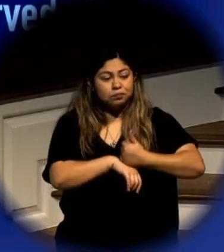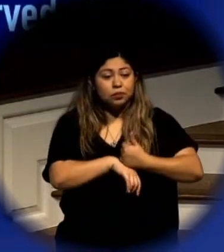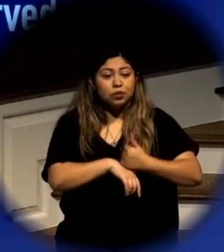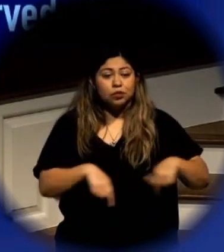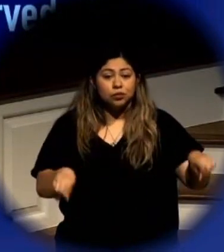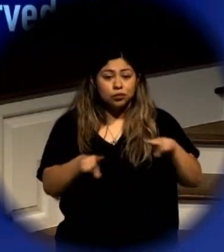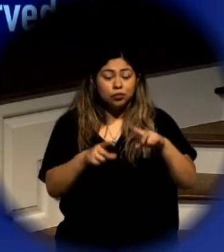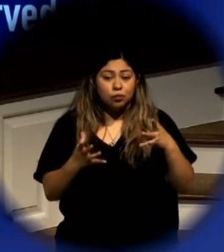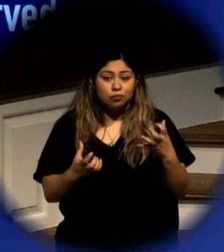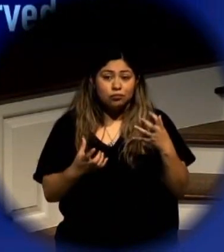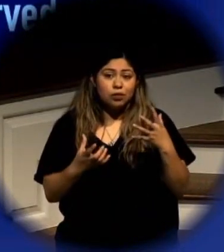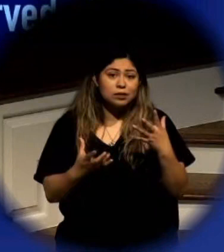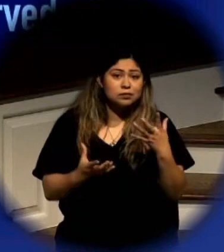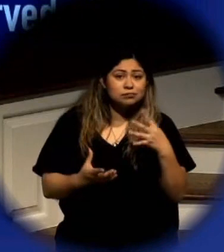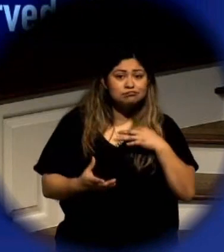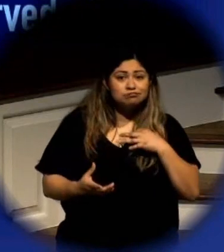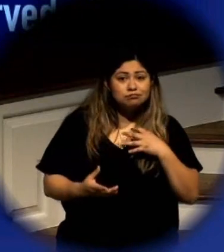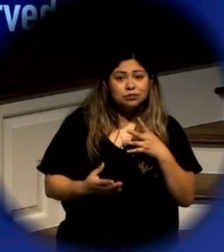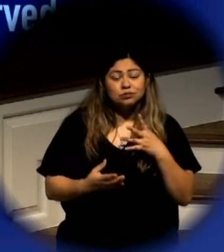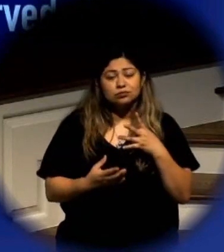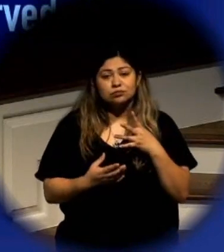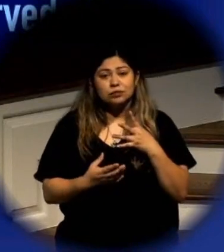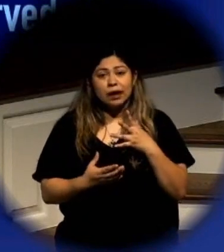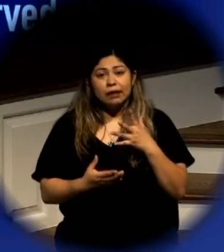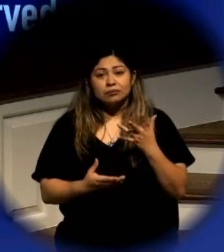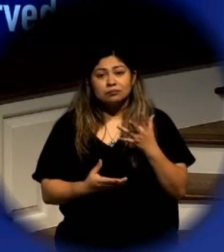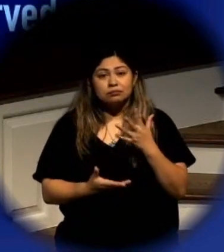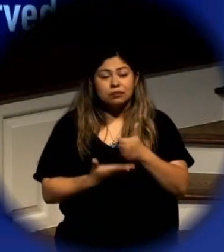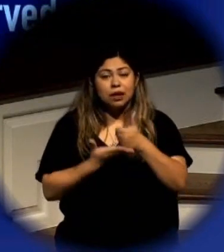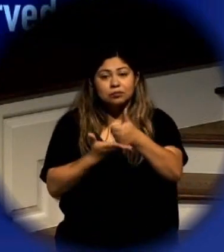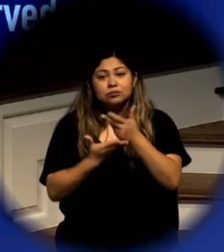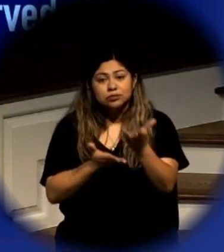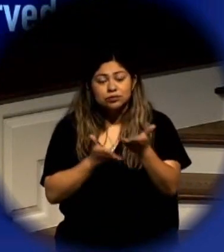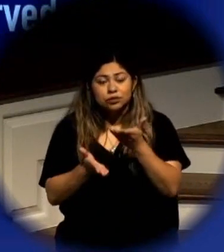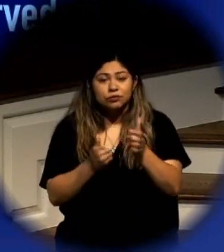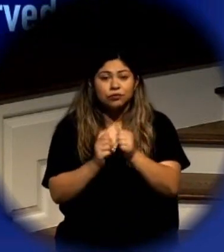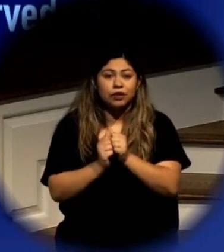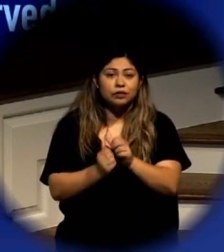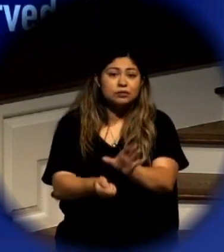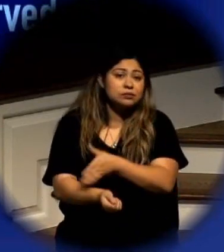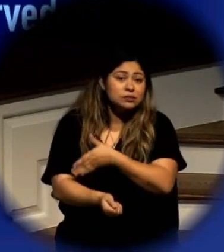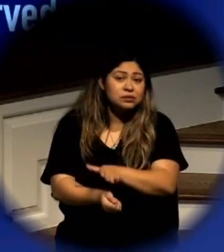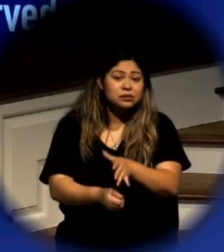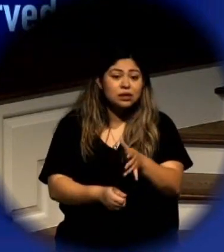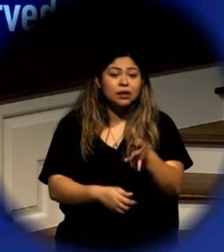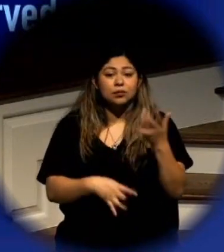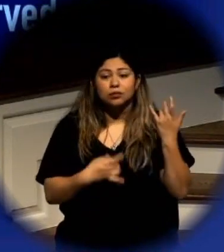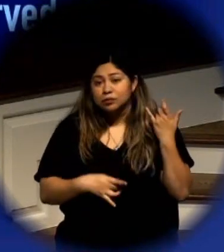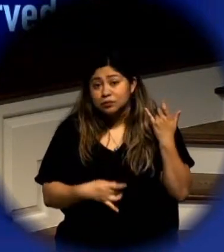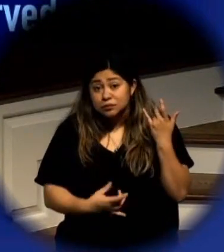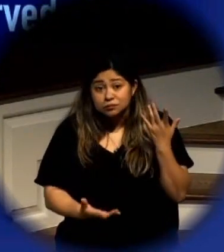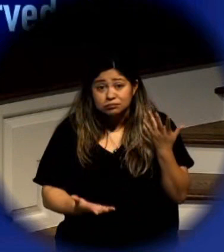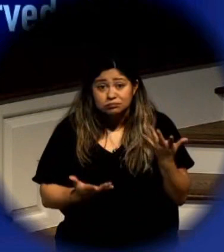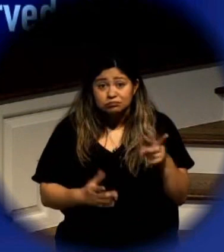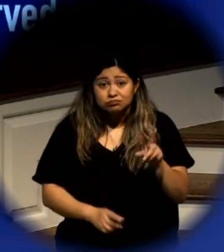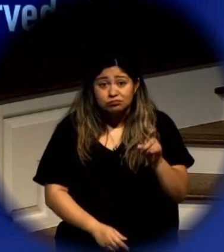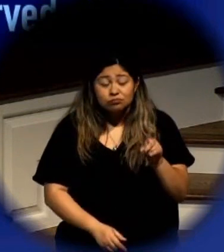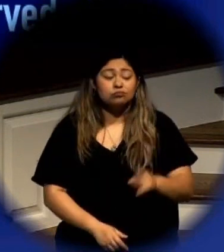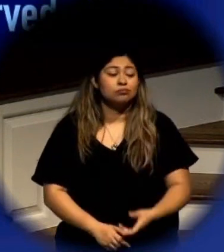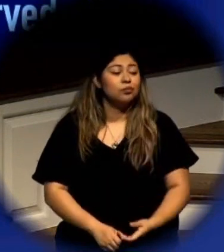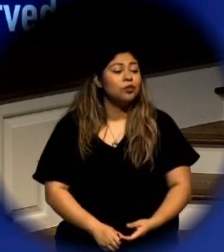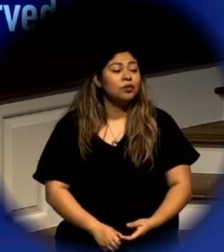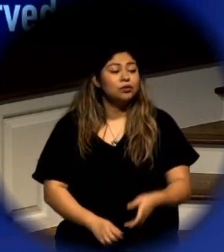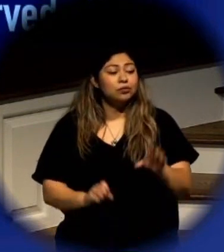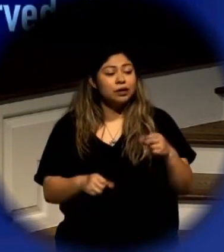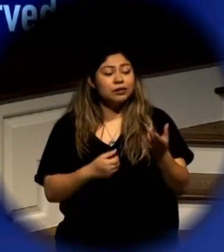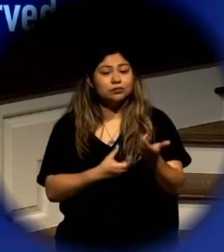worship through singing or playing an instrument? Join us next Sunday in our sanctuary choir and orchestra for a special Christmas rehearsal and meal.